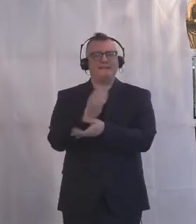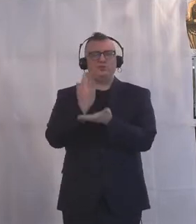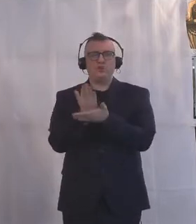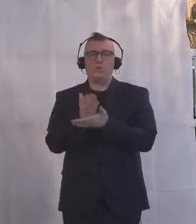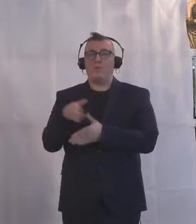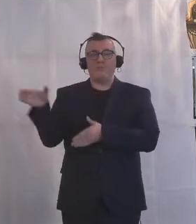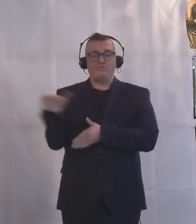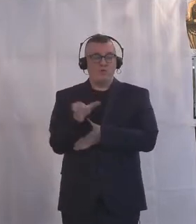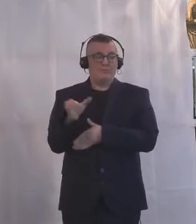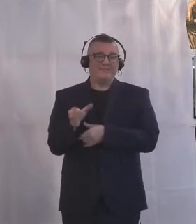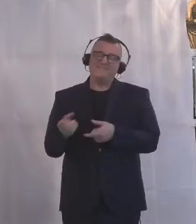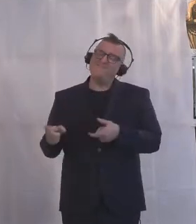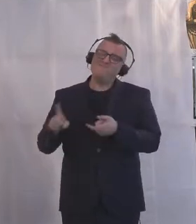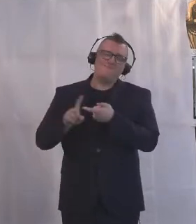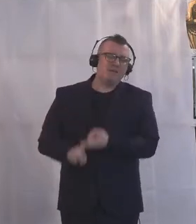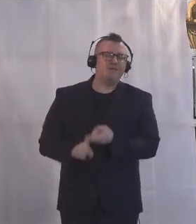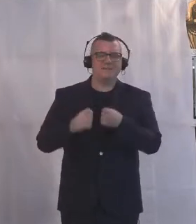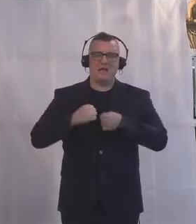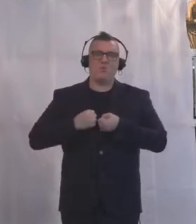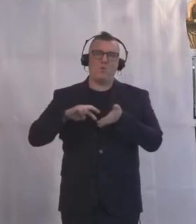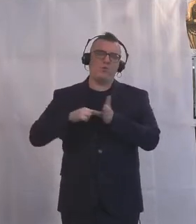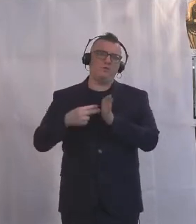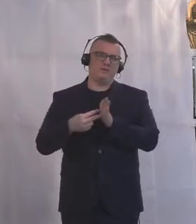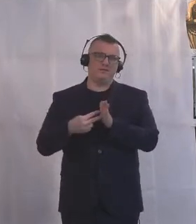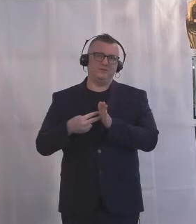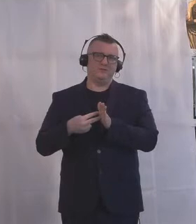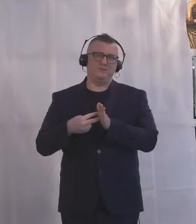organisation. I